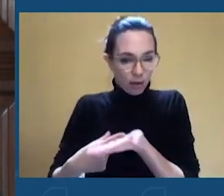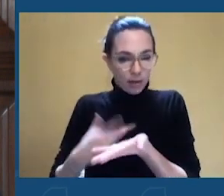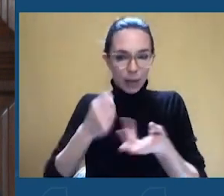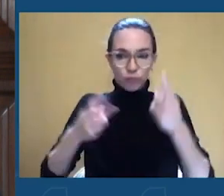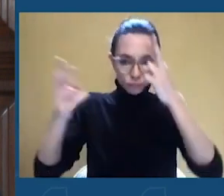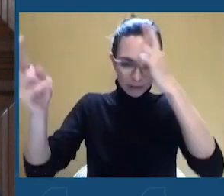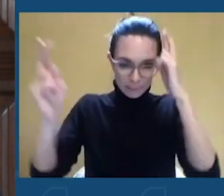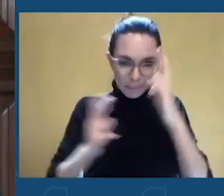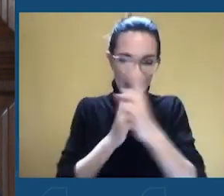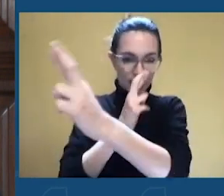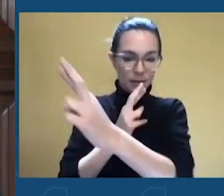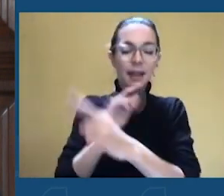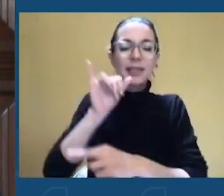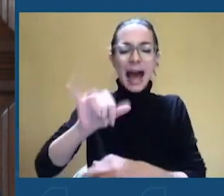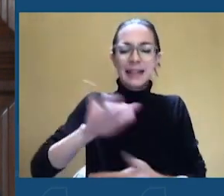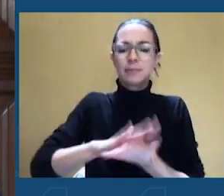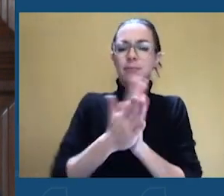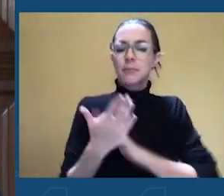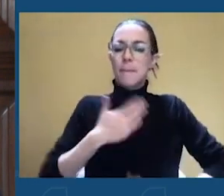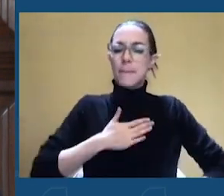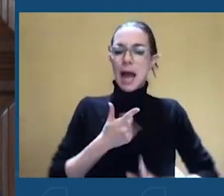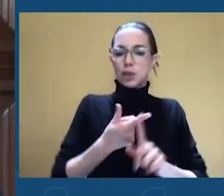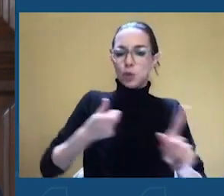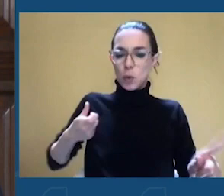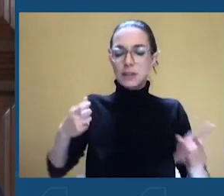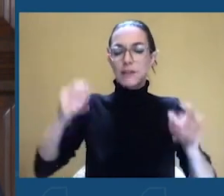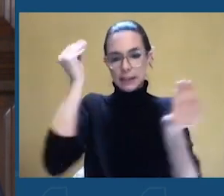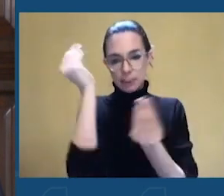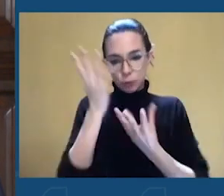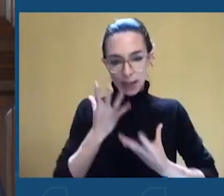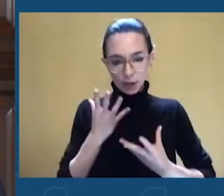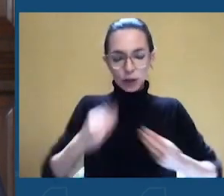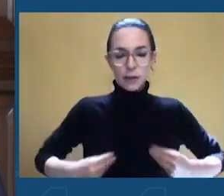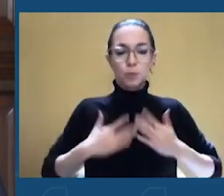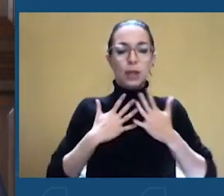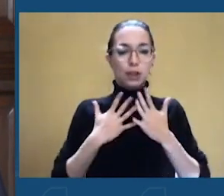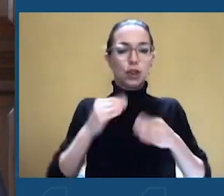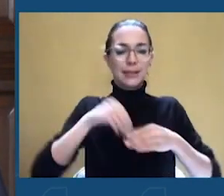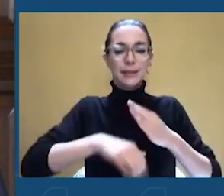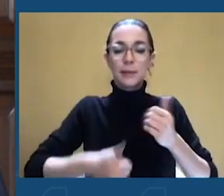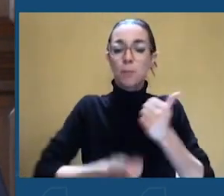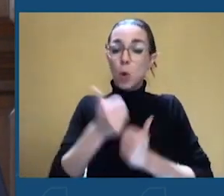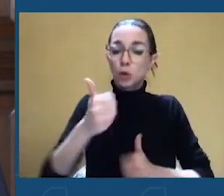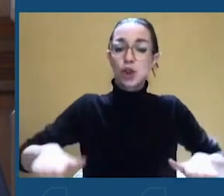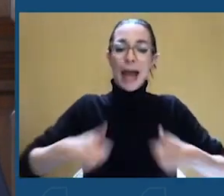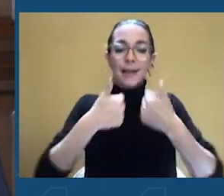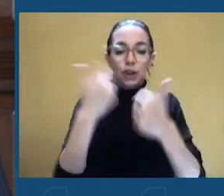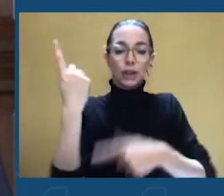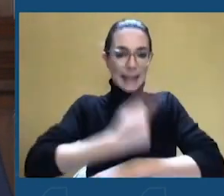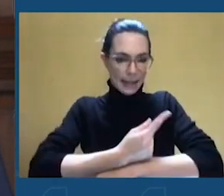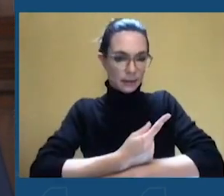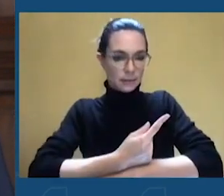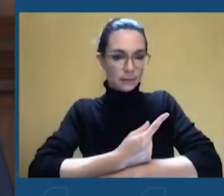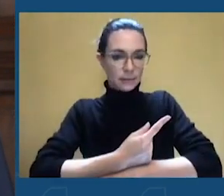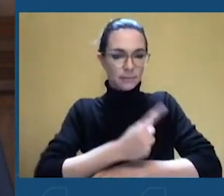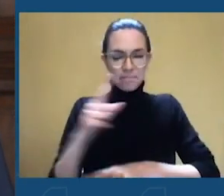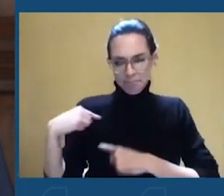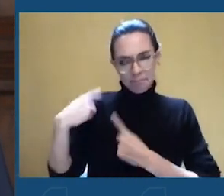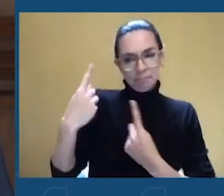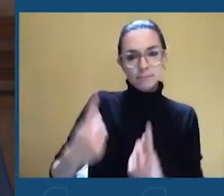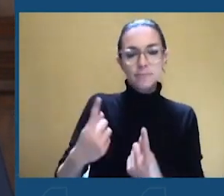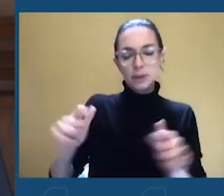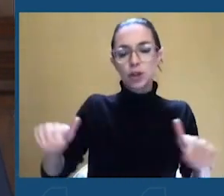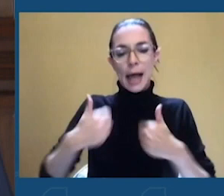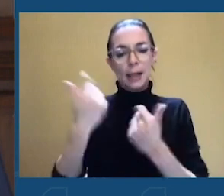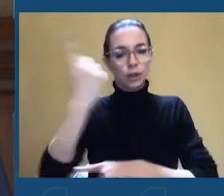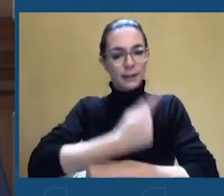a source of my inspiration in the most challenging of days. And there have been some very challenging days.